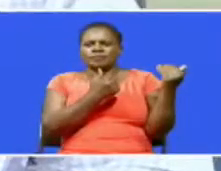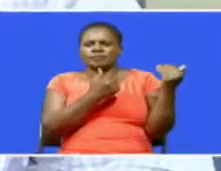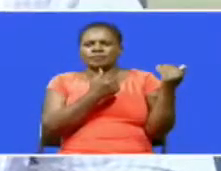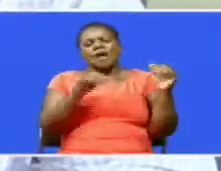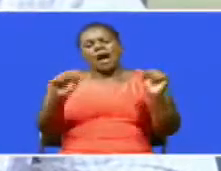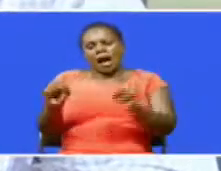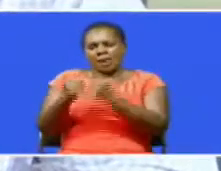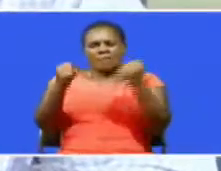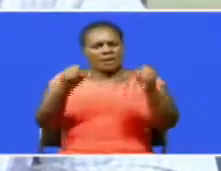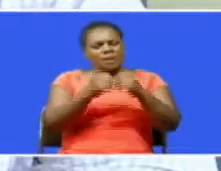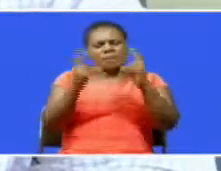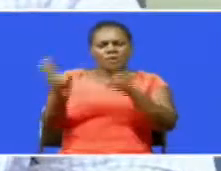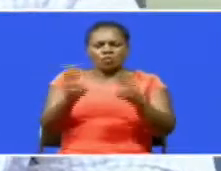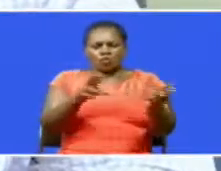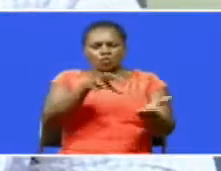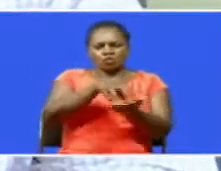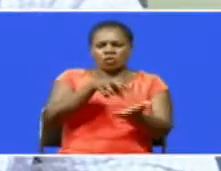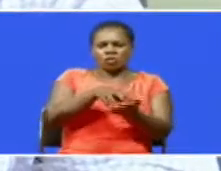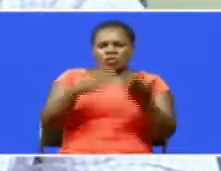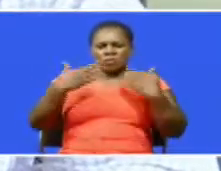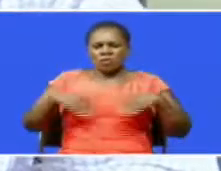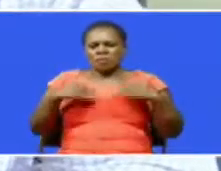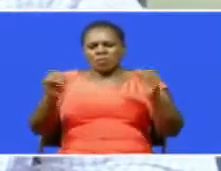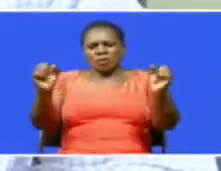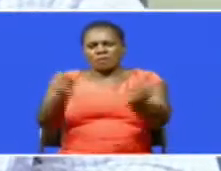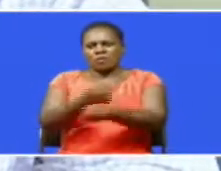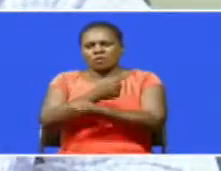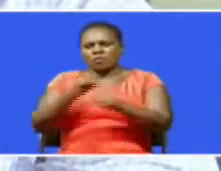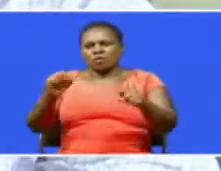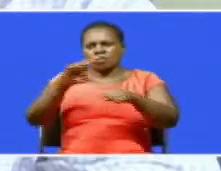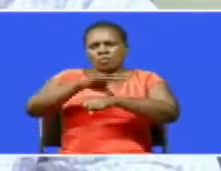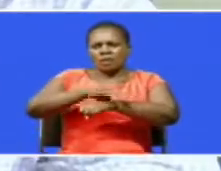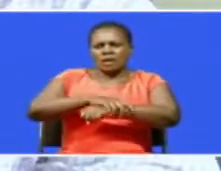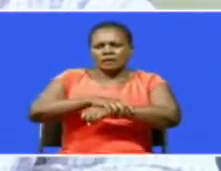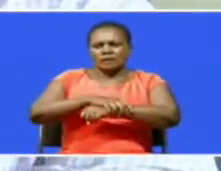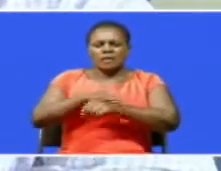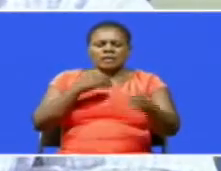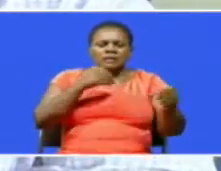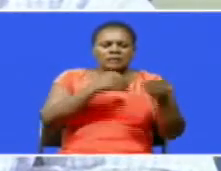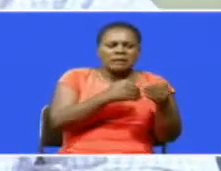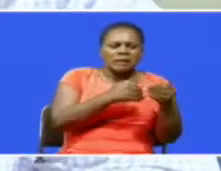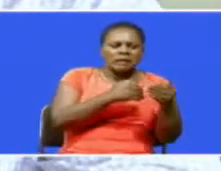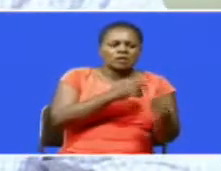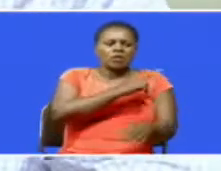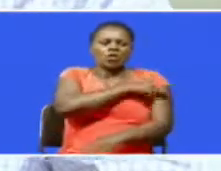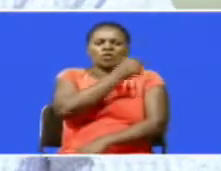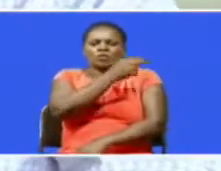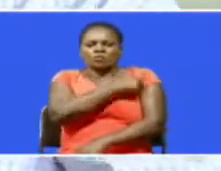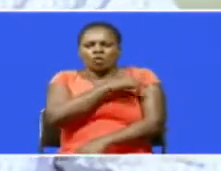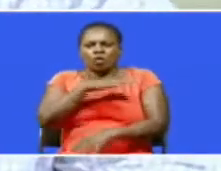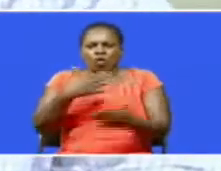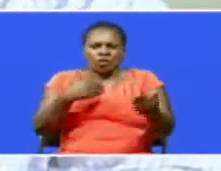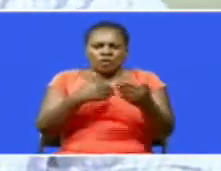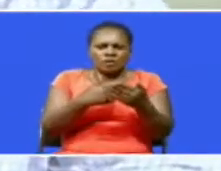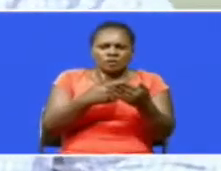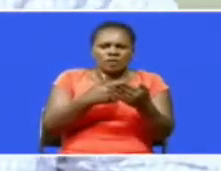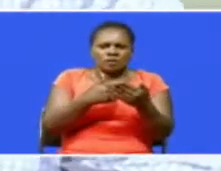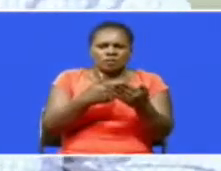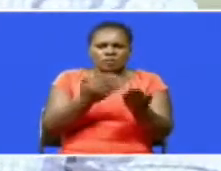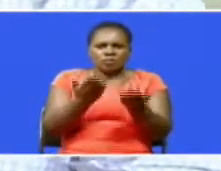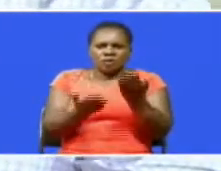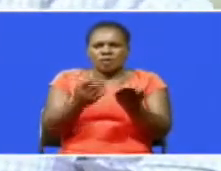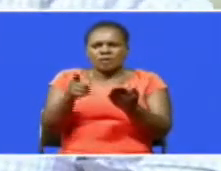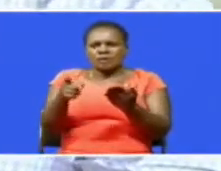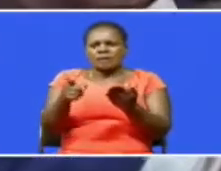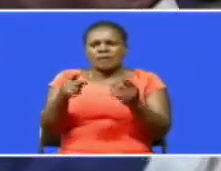going to happen, if you have a situation where people cannot get to the nearest hospital or the nearest place where they get the vaccination,